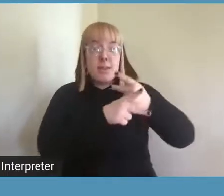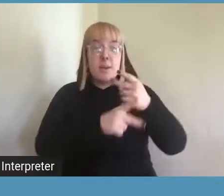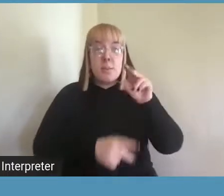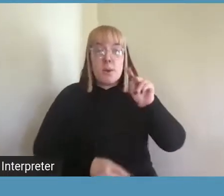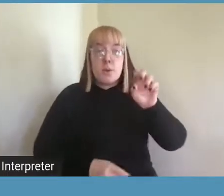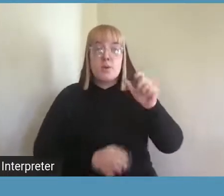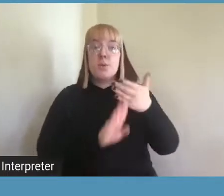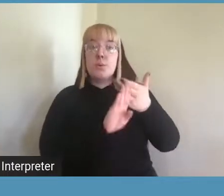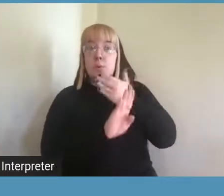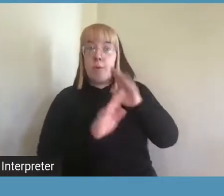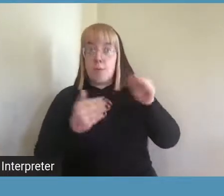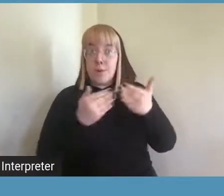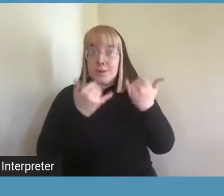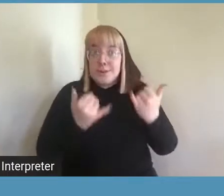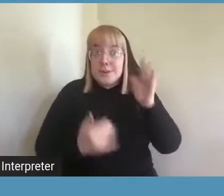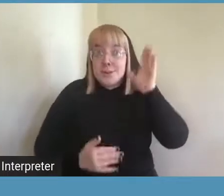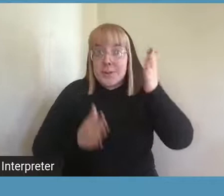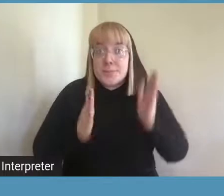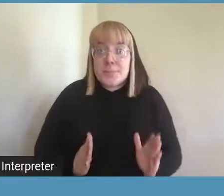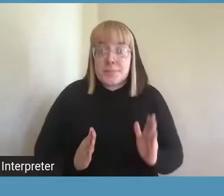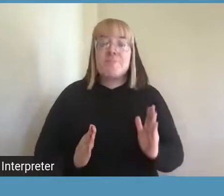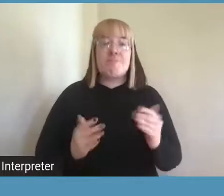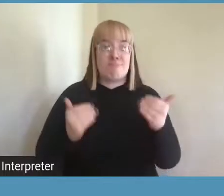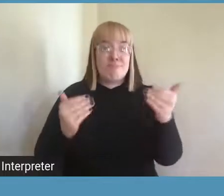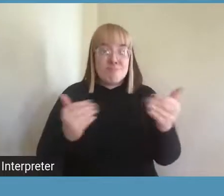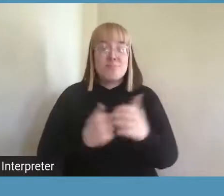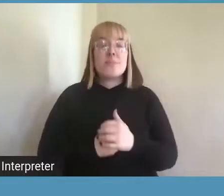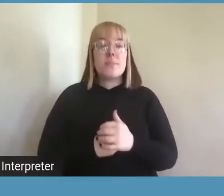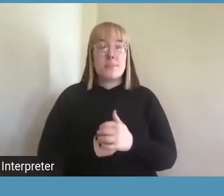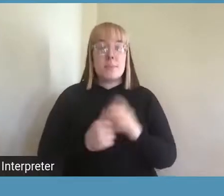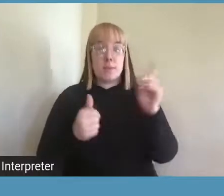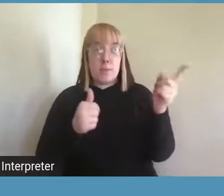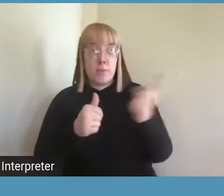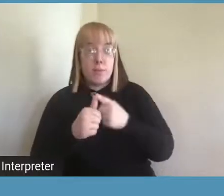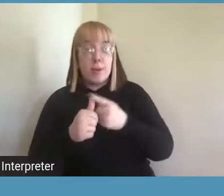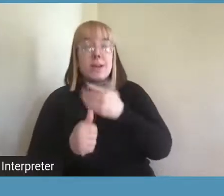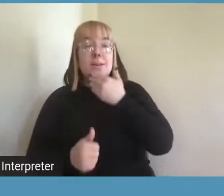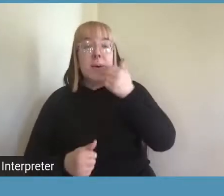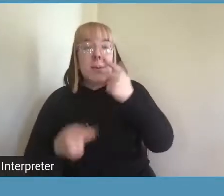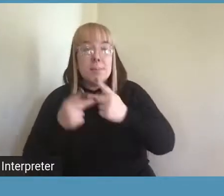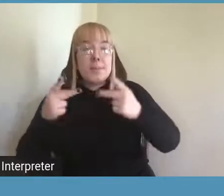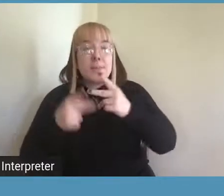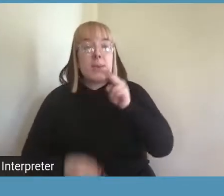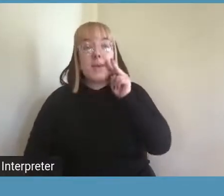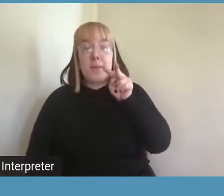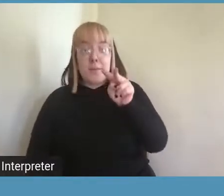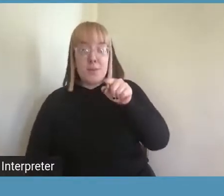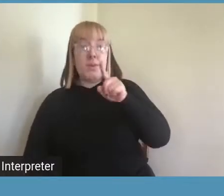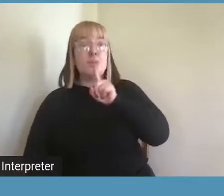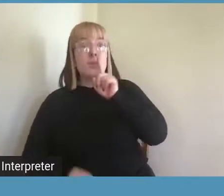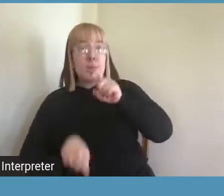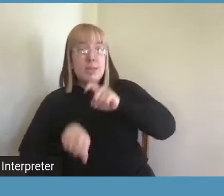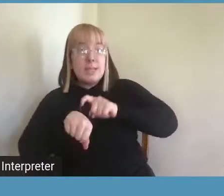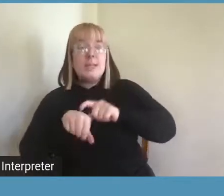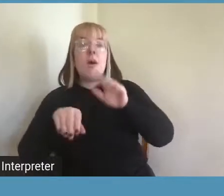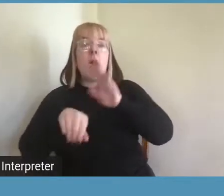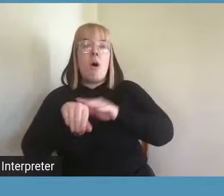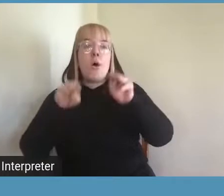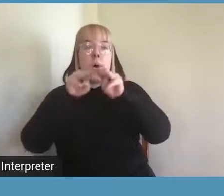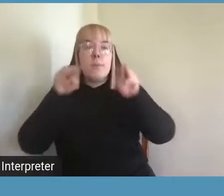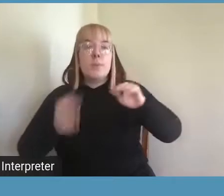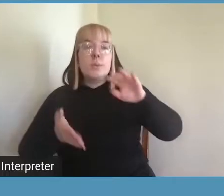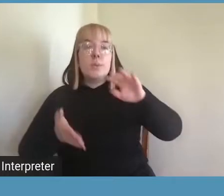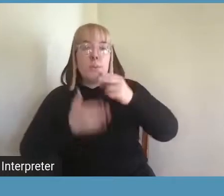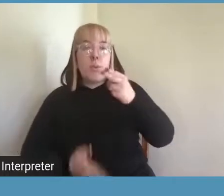before we introduce today's presenter and get started. First, the best place to view this session in real time is on the Museum Learning Hub